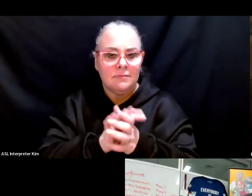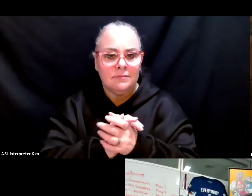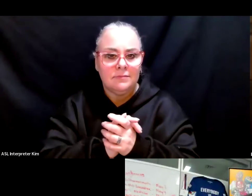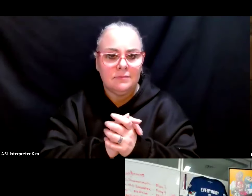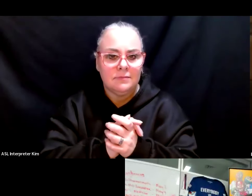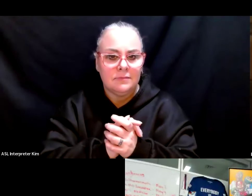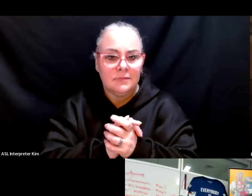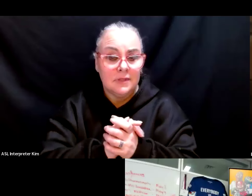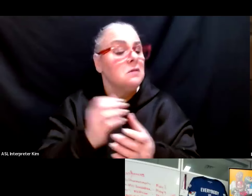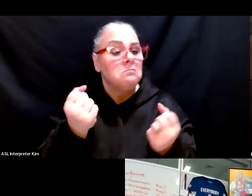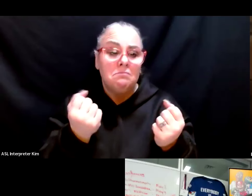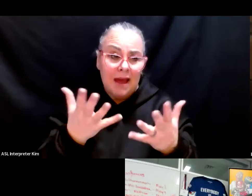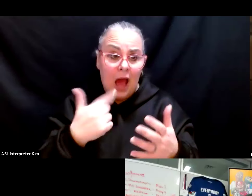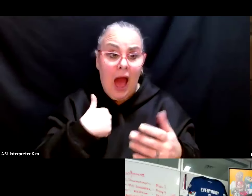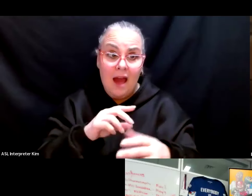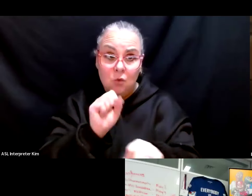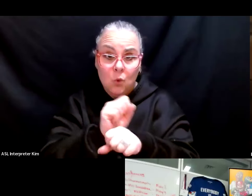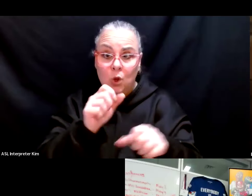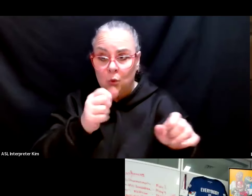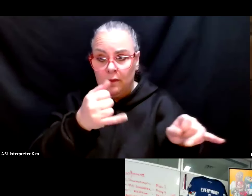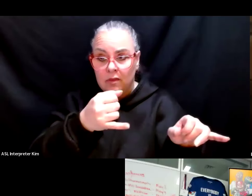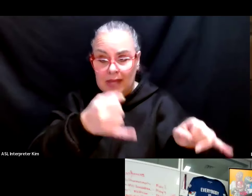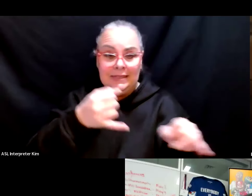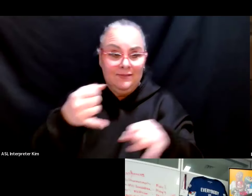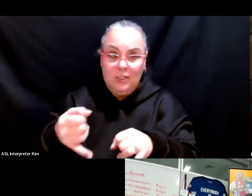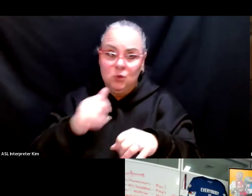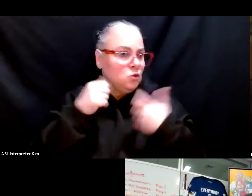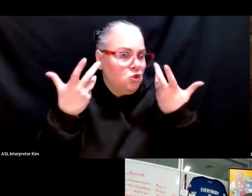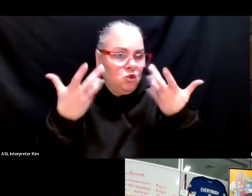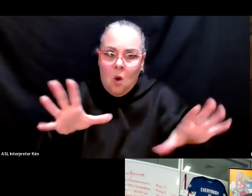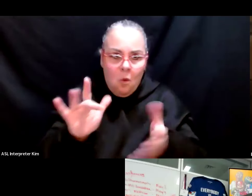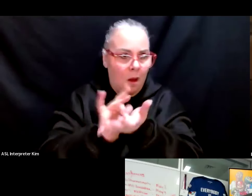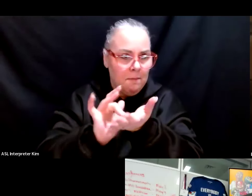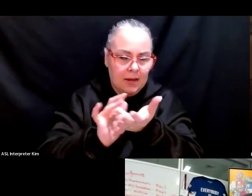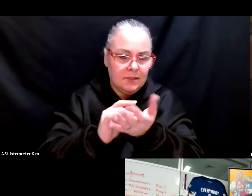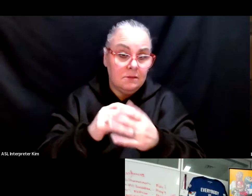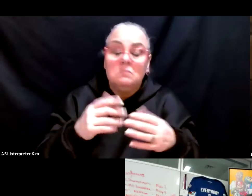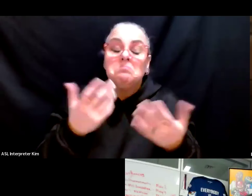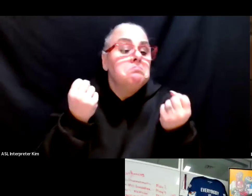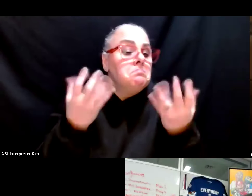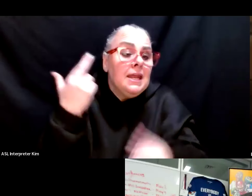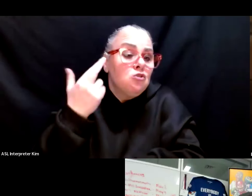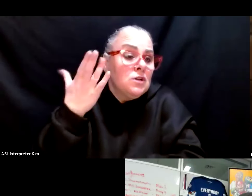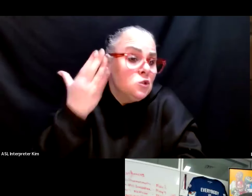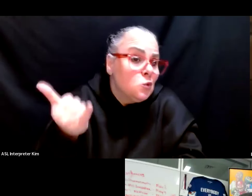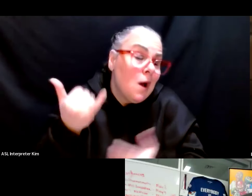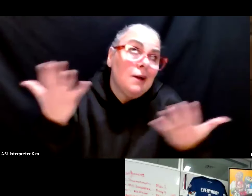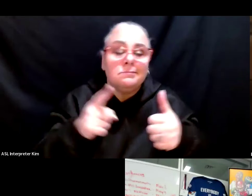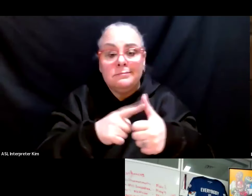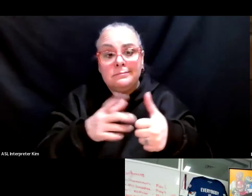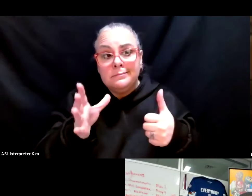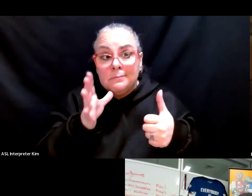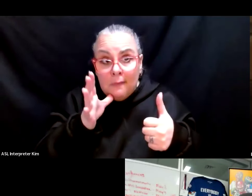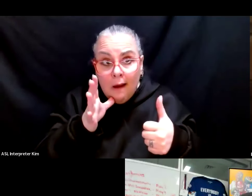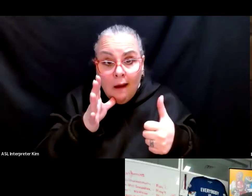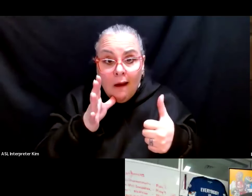initially do not want to take any medication, and it may be for any number of reasons. Is it mom or